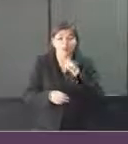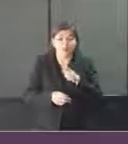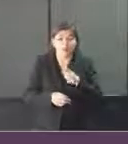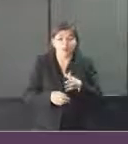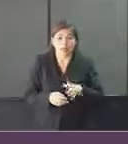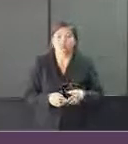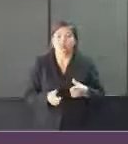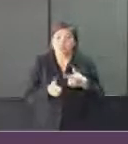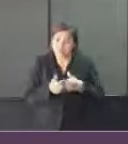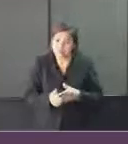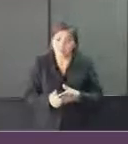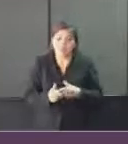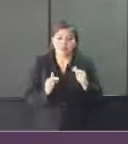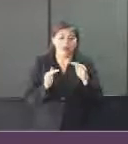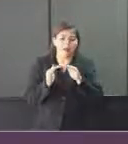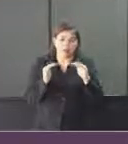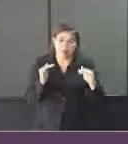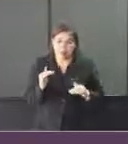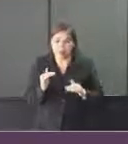mean